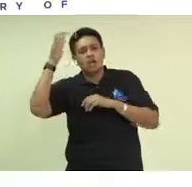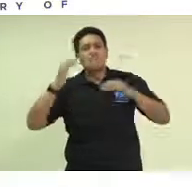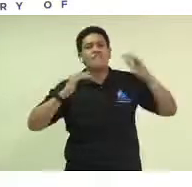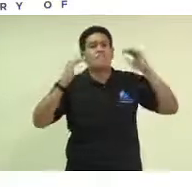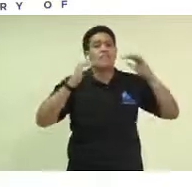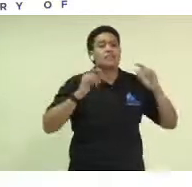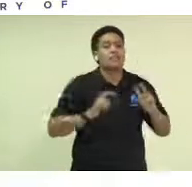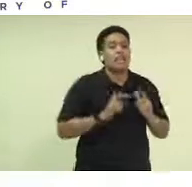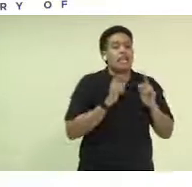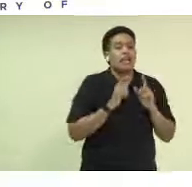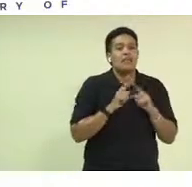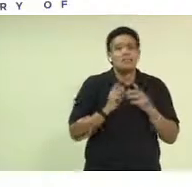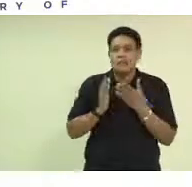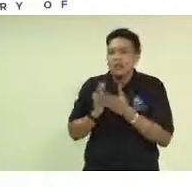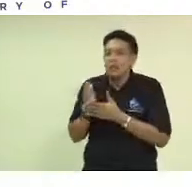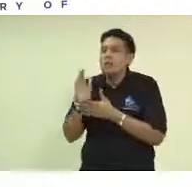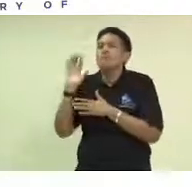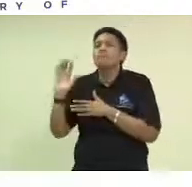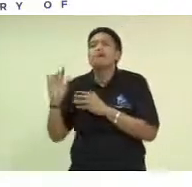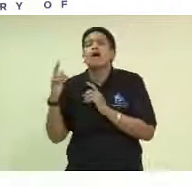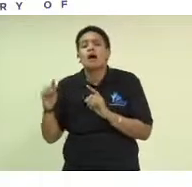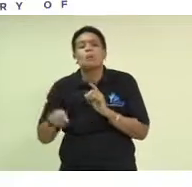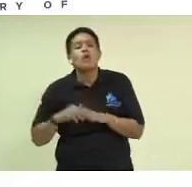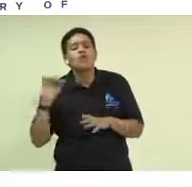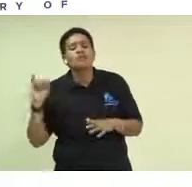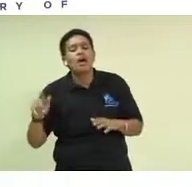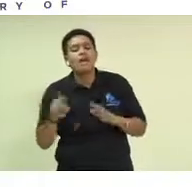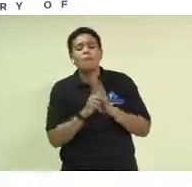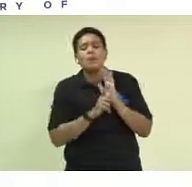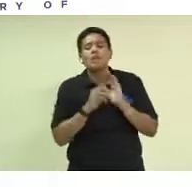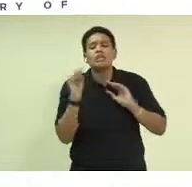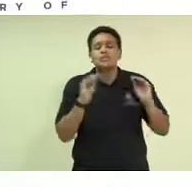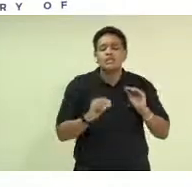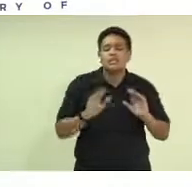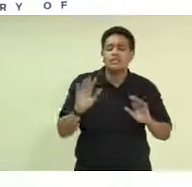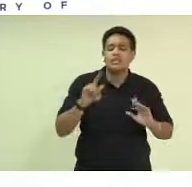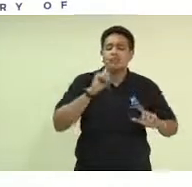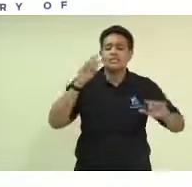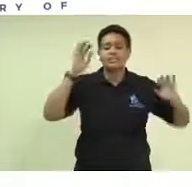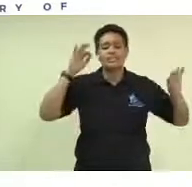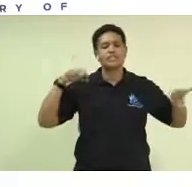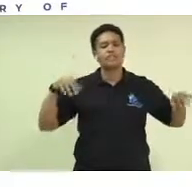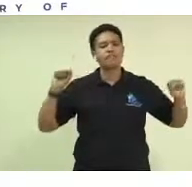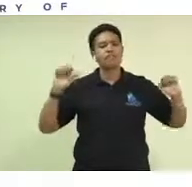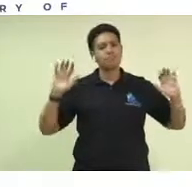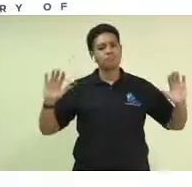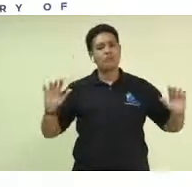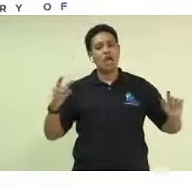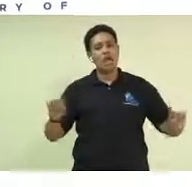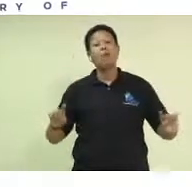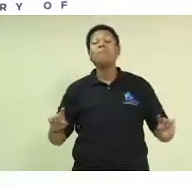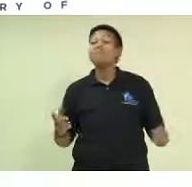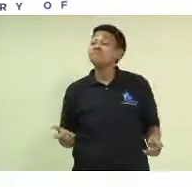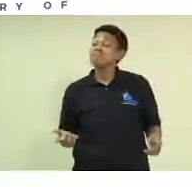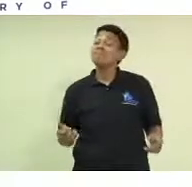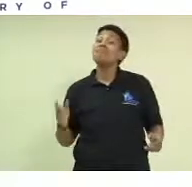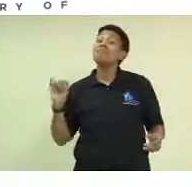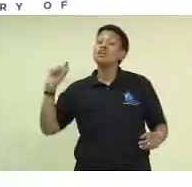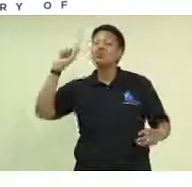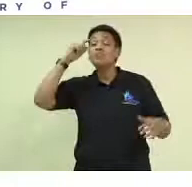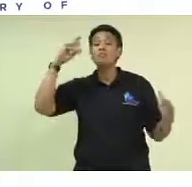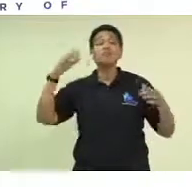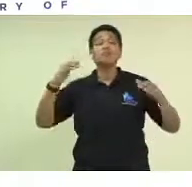and livelihood. And out of that, the policymakers make the decision. And that is the